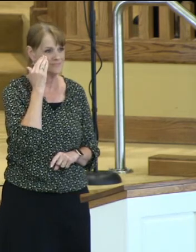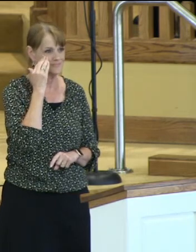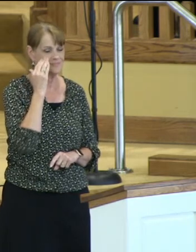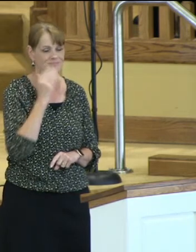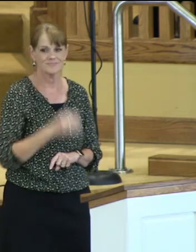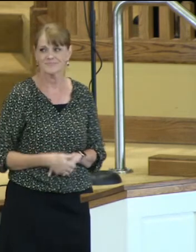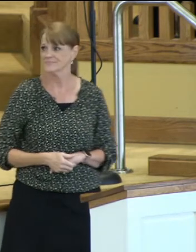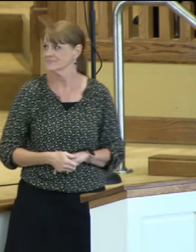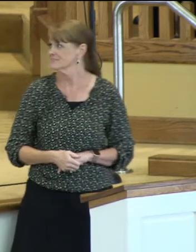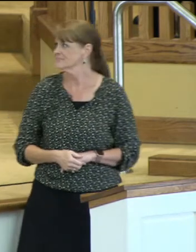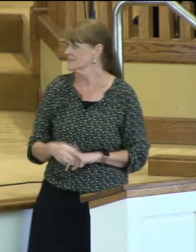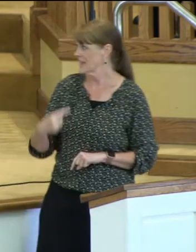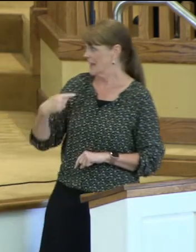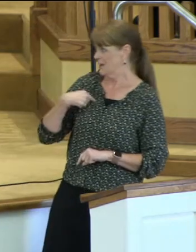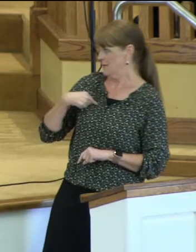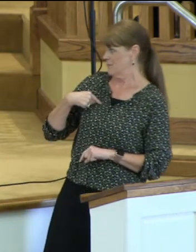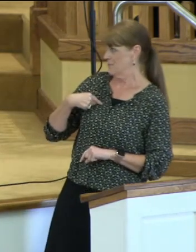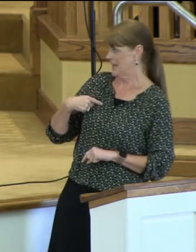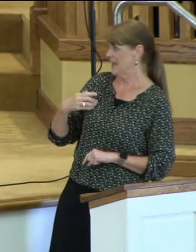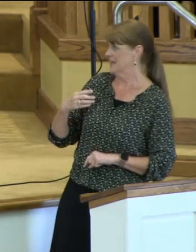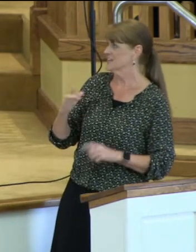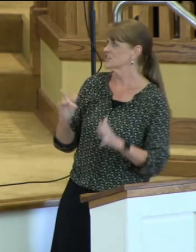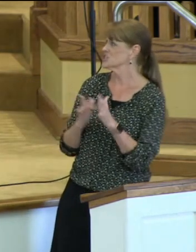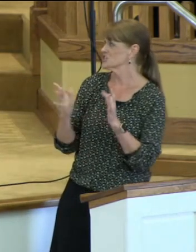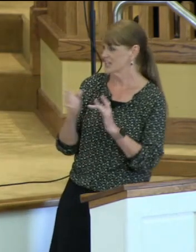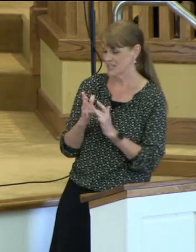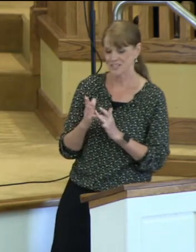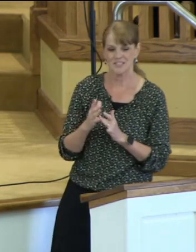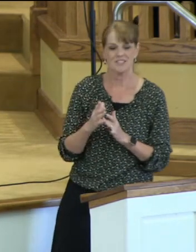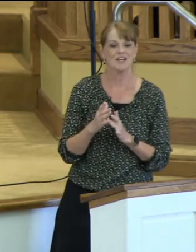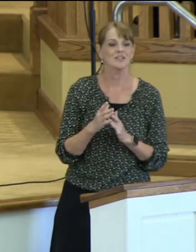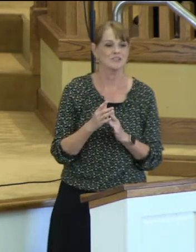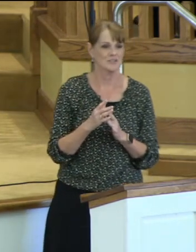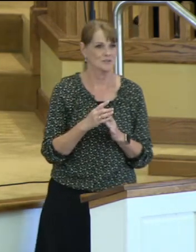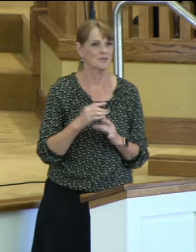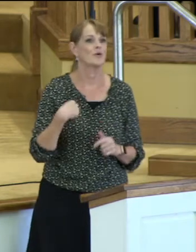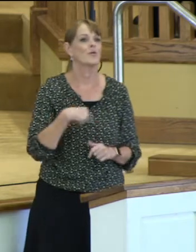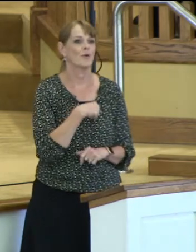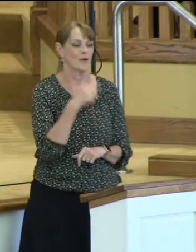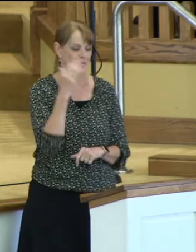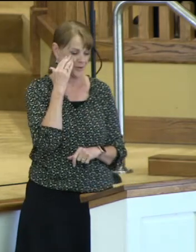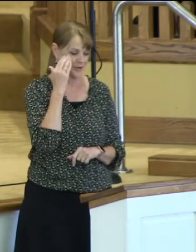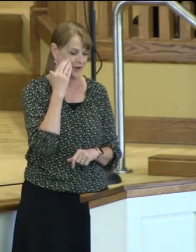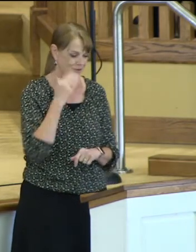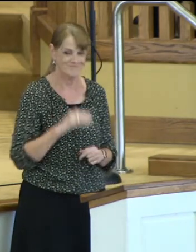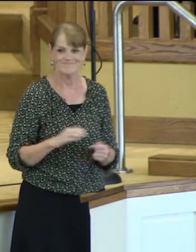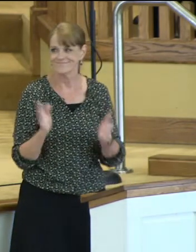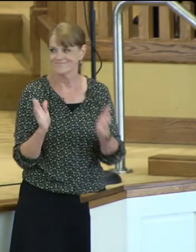would. Me and Jesus would.